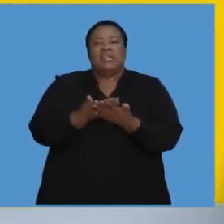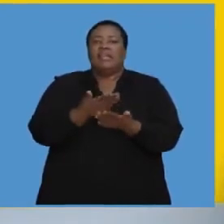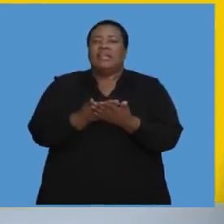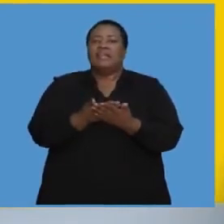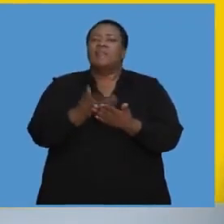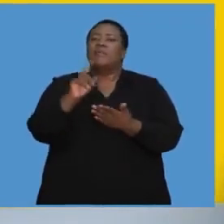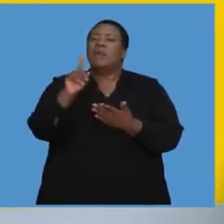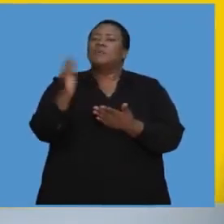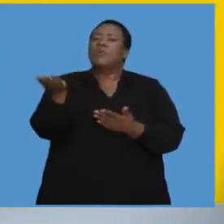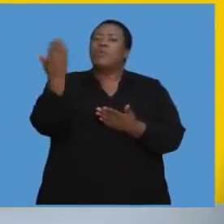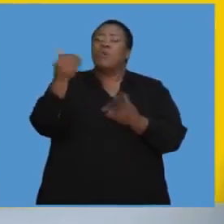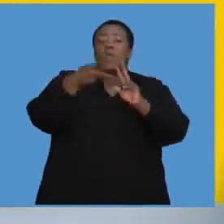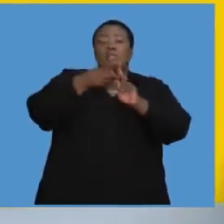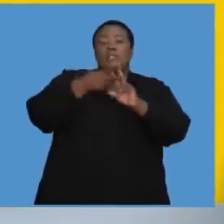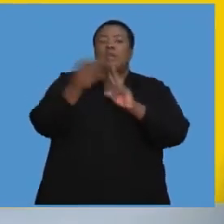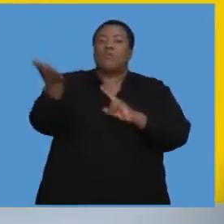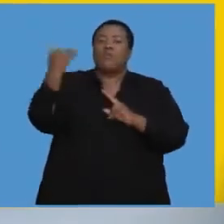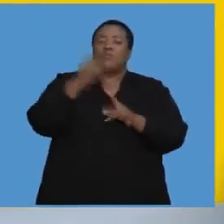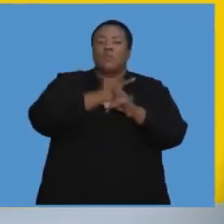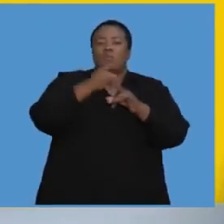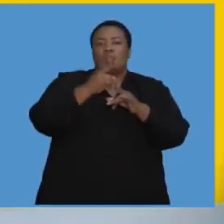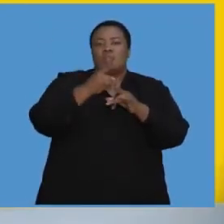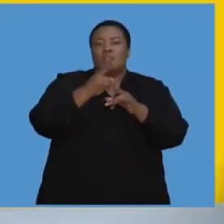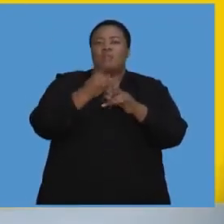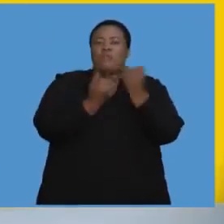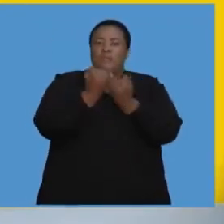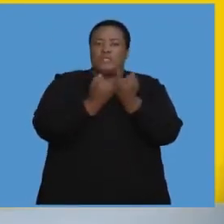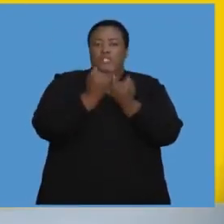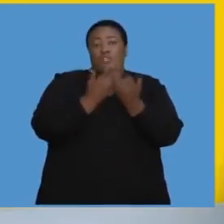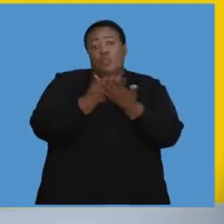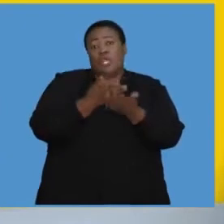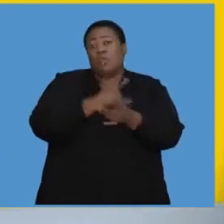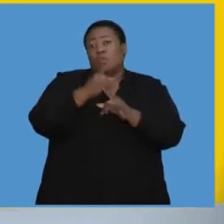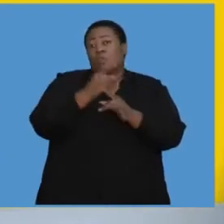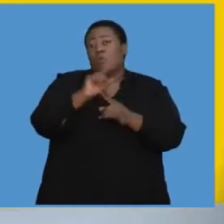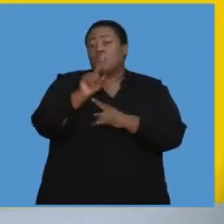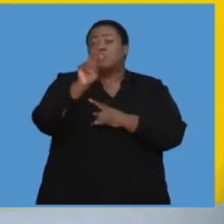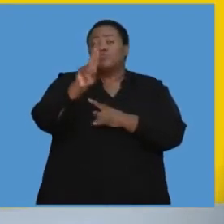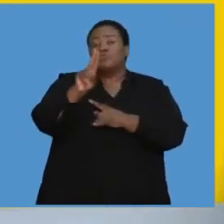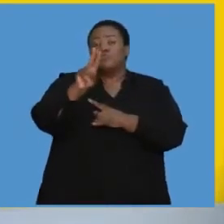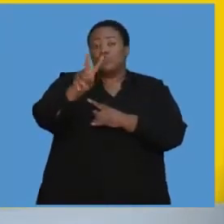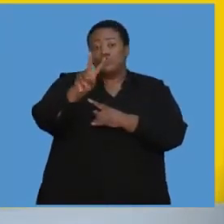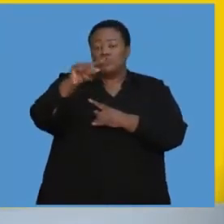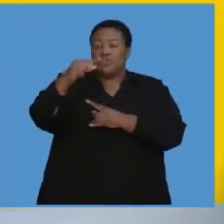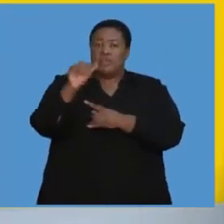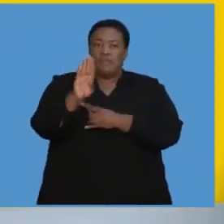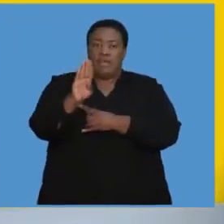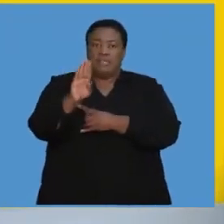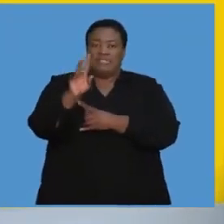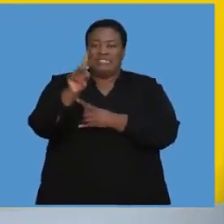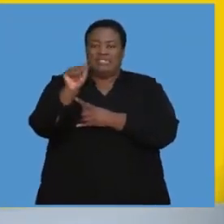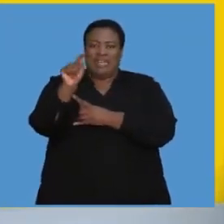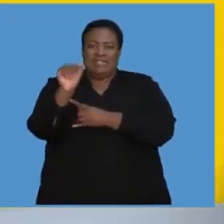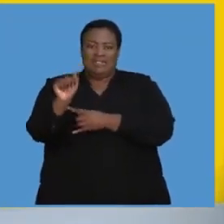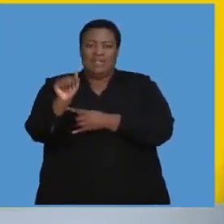Winner competition, where 2 lucky matriculants stand a chance to win 2 gigs of data. All you need to do to enter is head on over